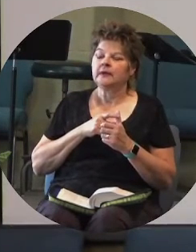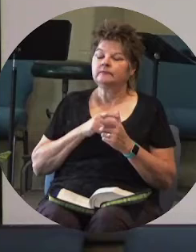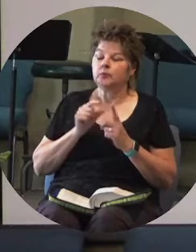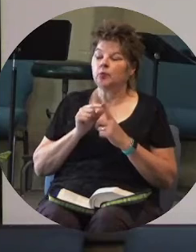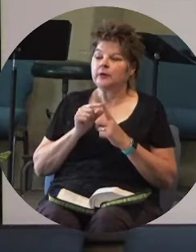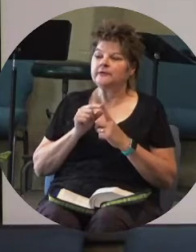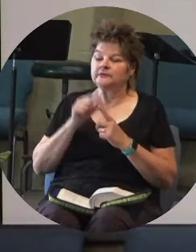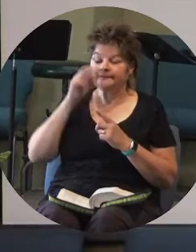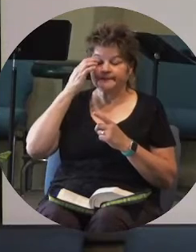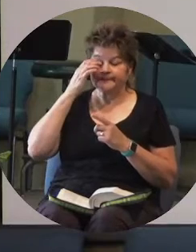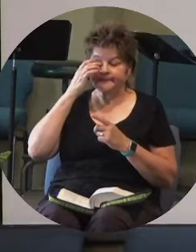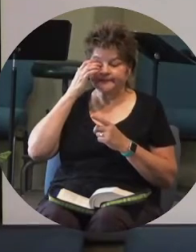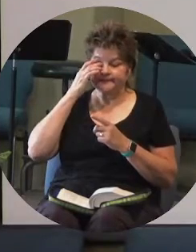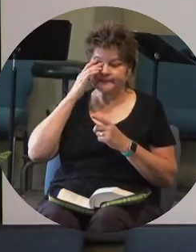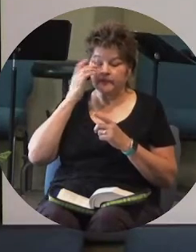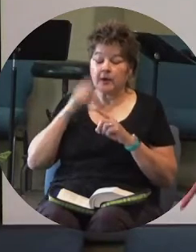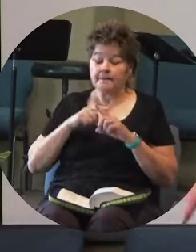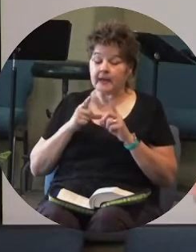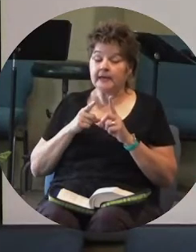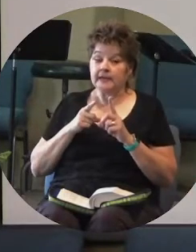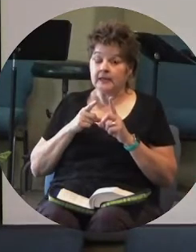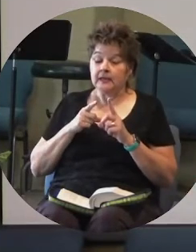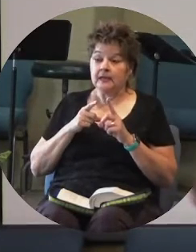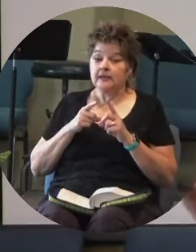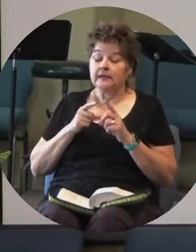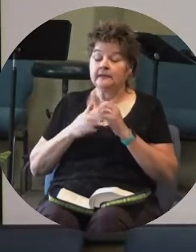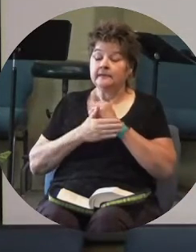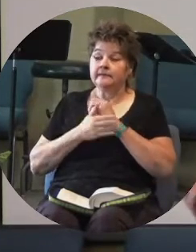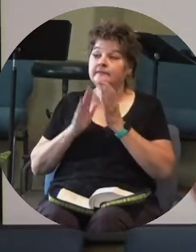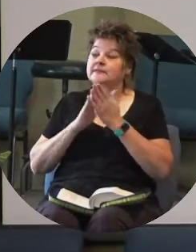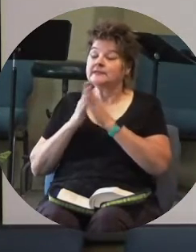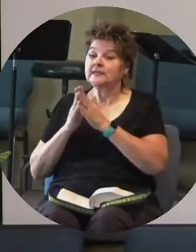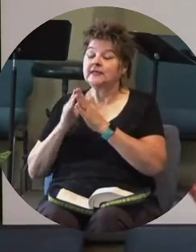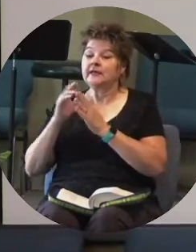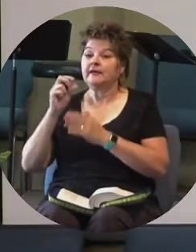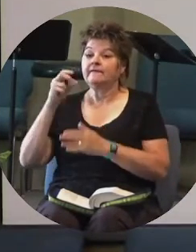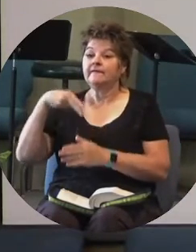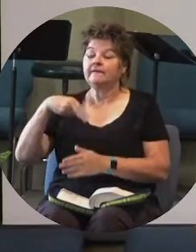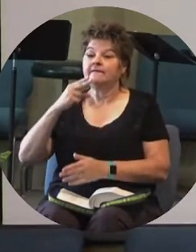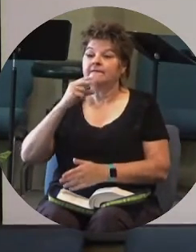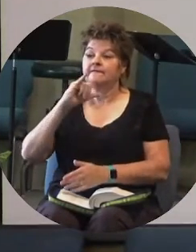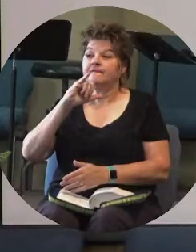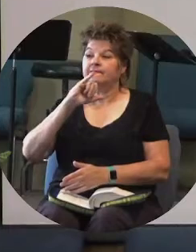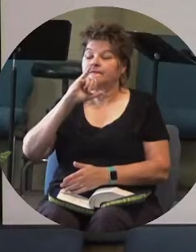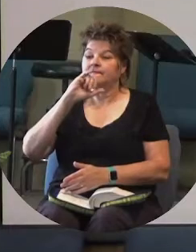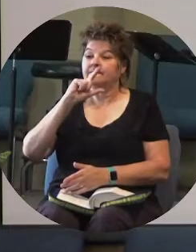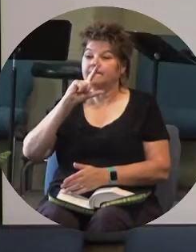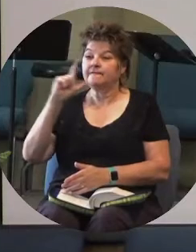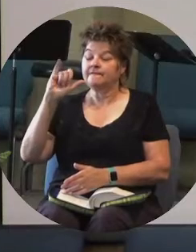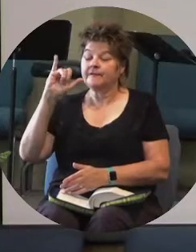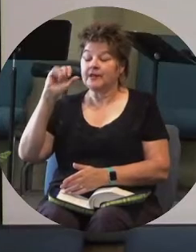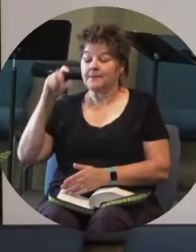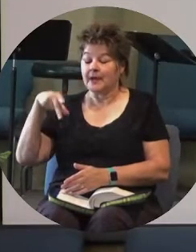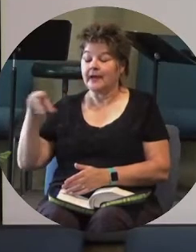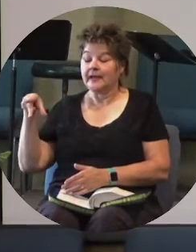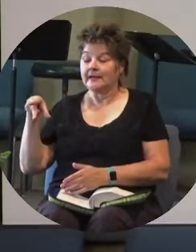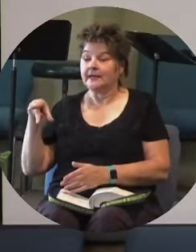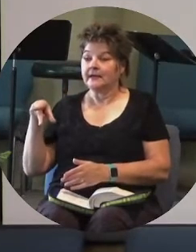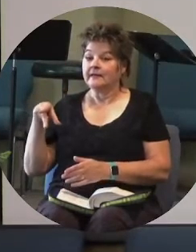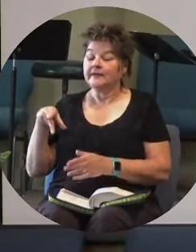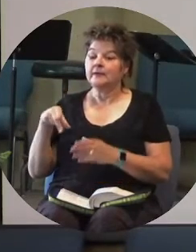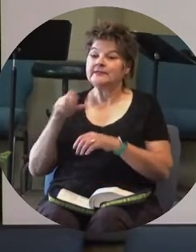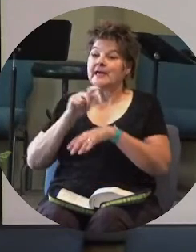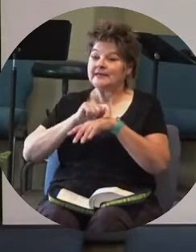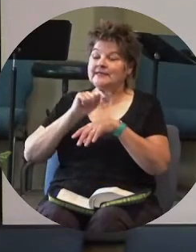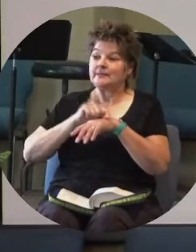in Philippi, there was actually a temple to this demon god, whatever, small g, of course. And so